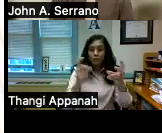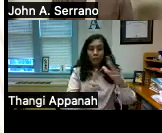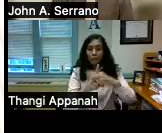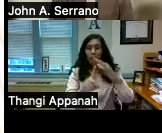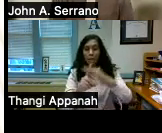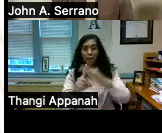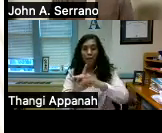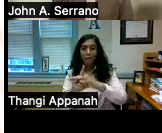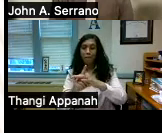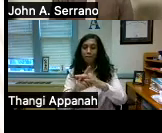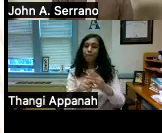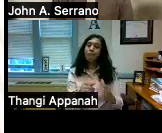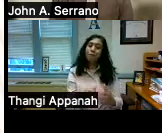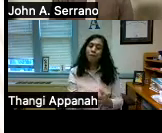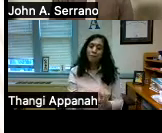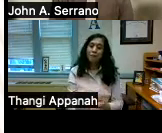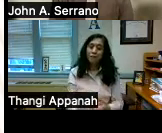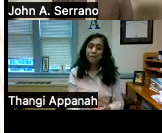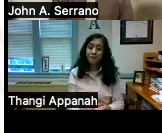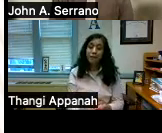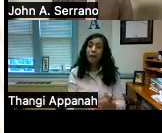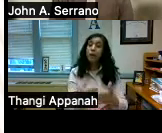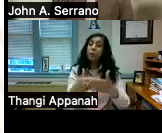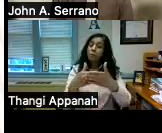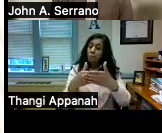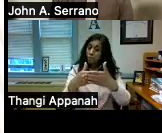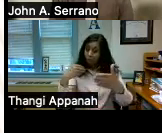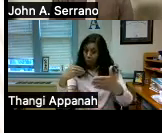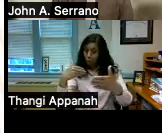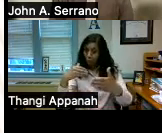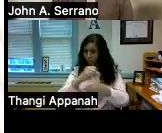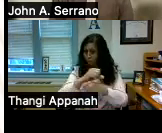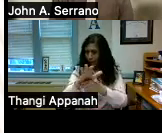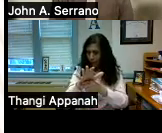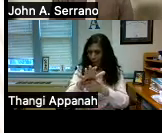Coming back to school, we've noticed more issues have come up.